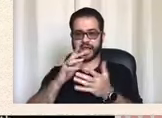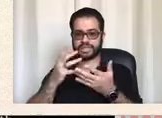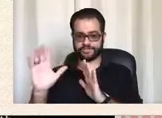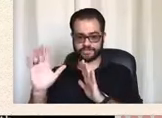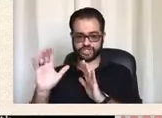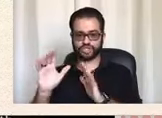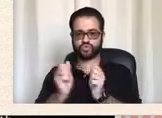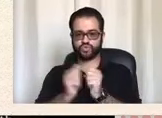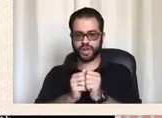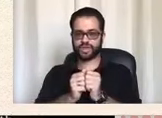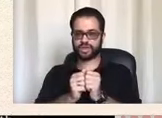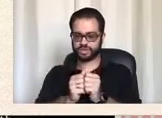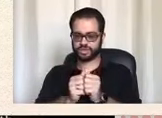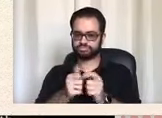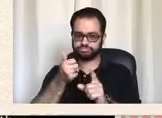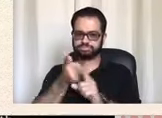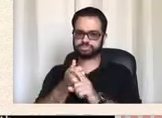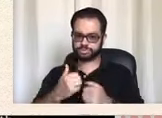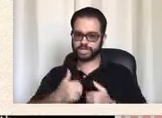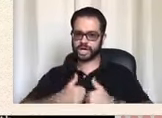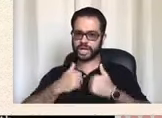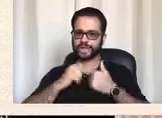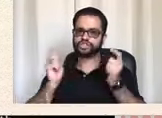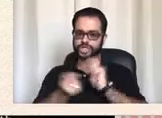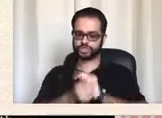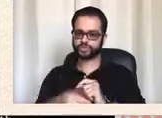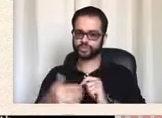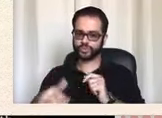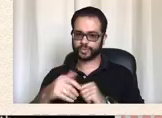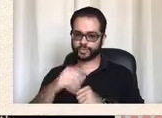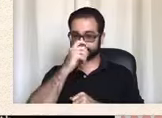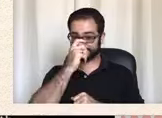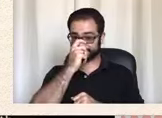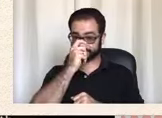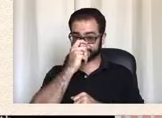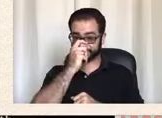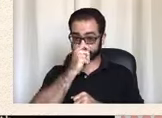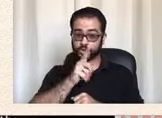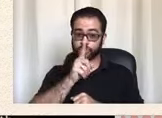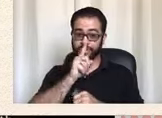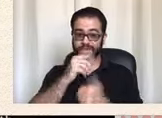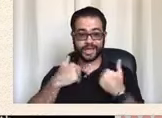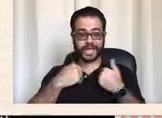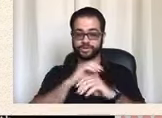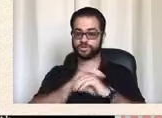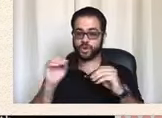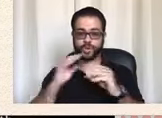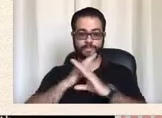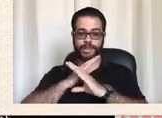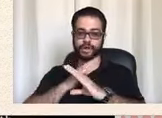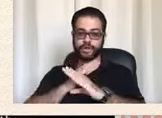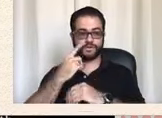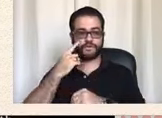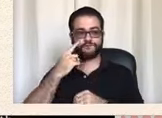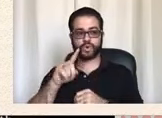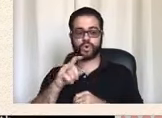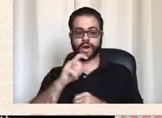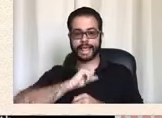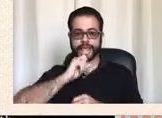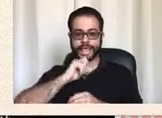considerable life changes made throughout the program. So really, there is no barrier to age